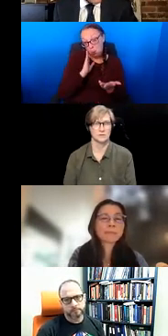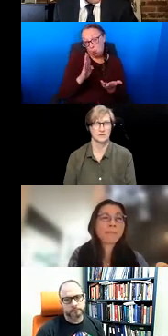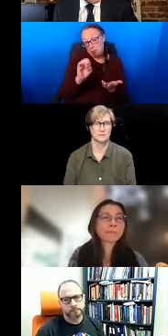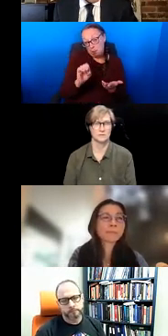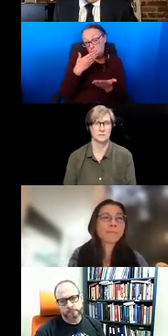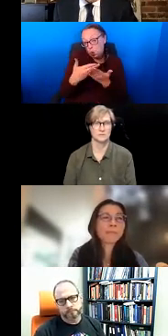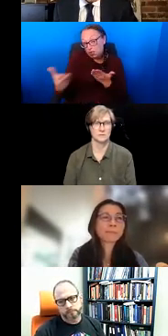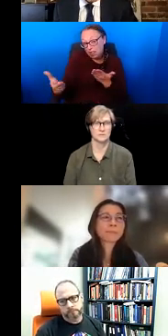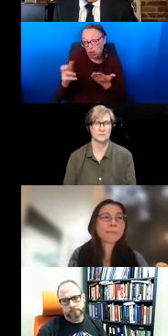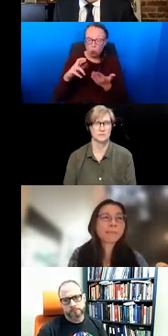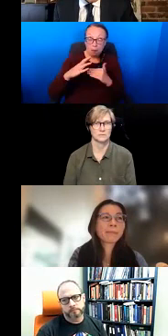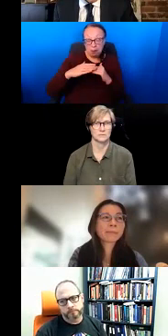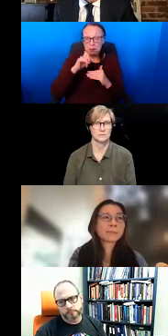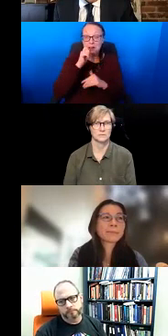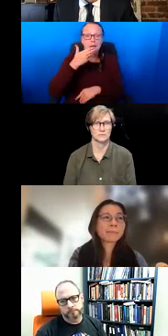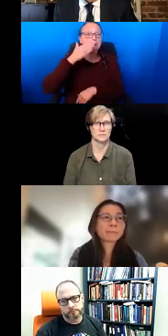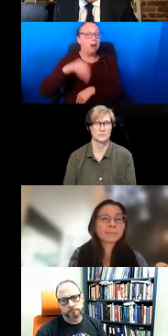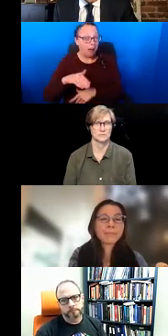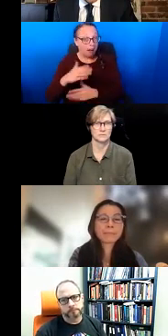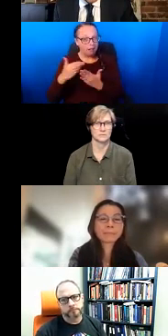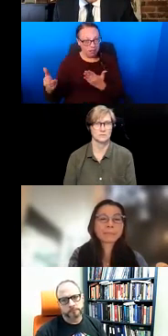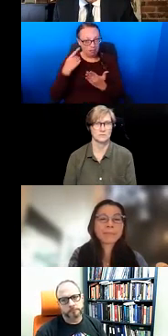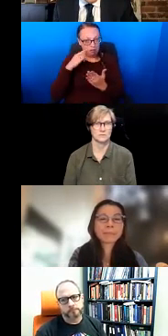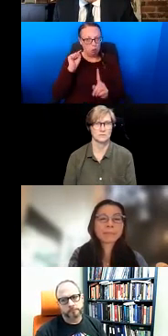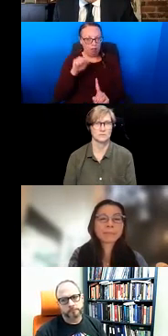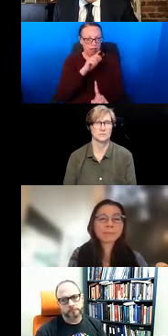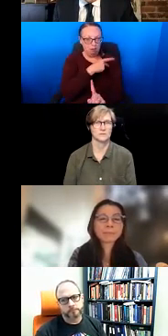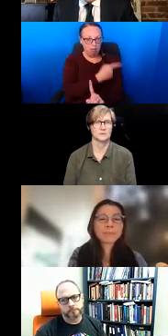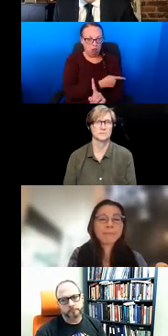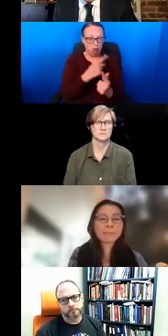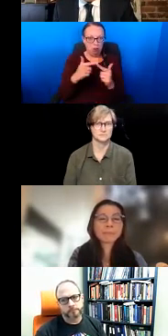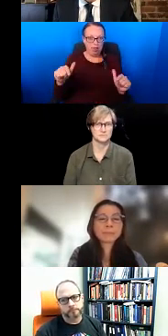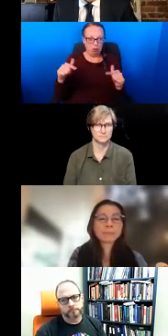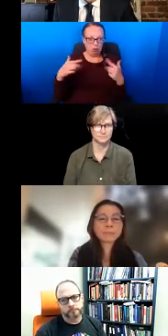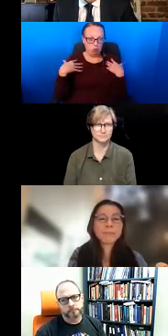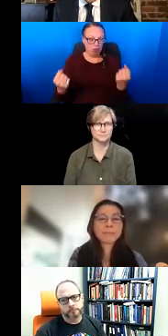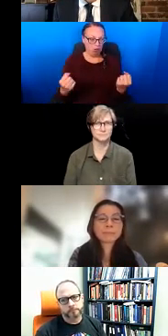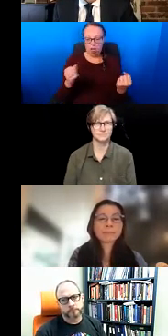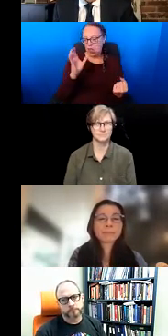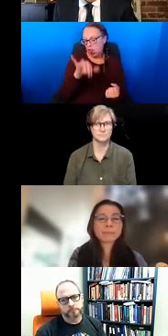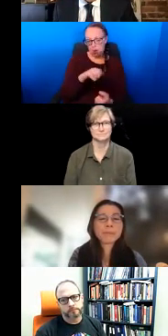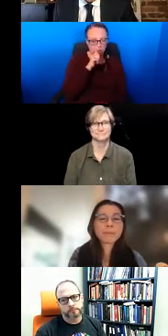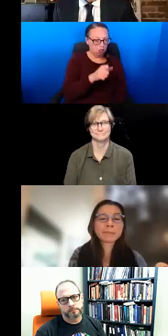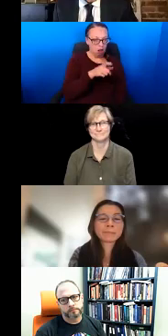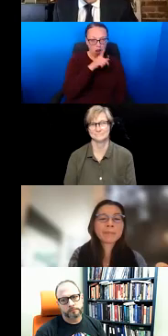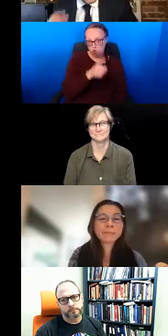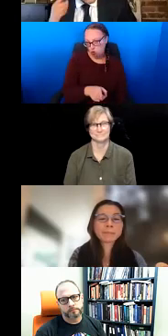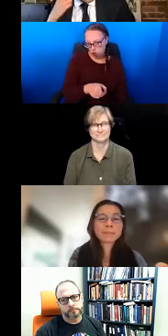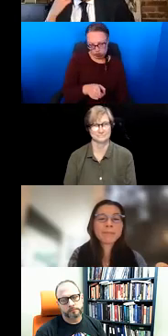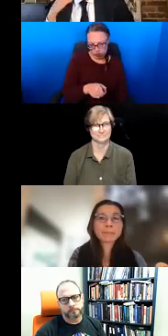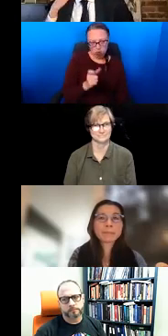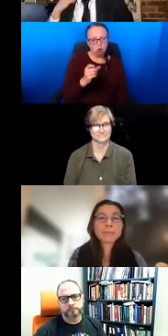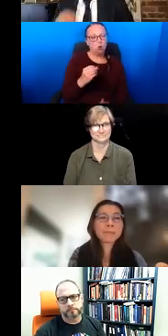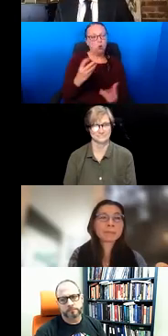bad thing for this patient with respect to their language recovery. Well, that was just not true. So what I'm demonstrating